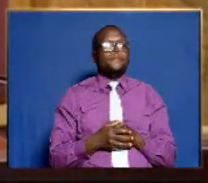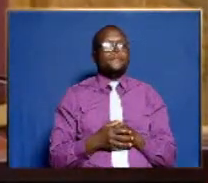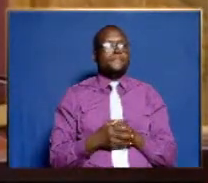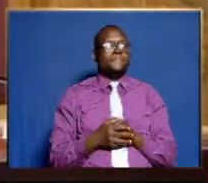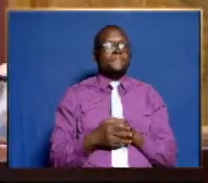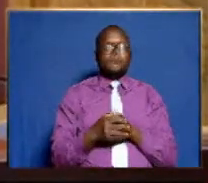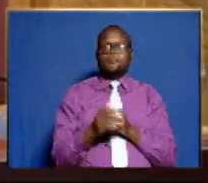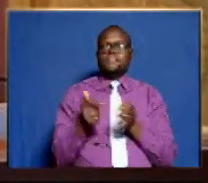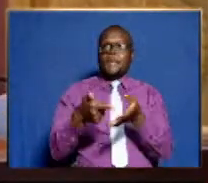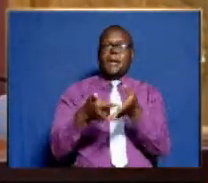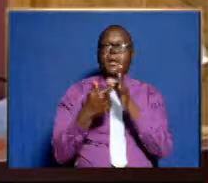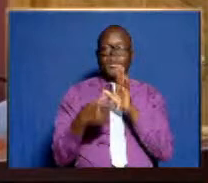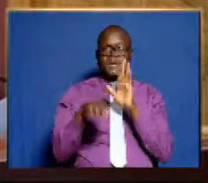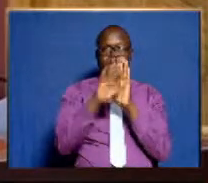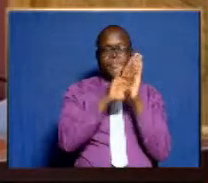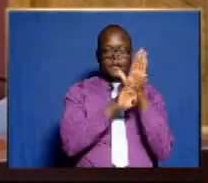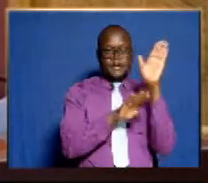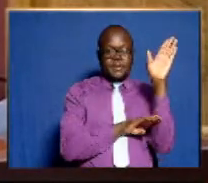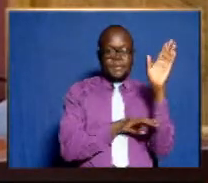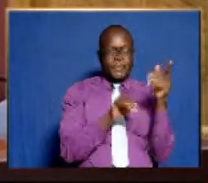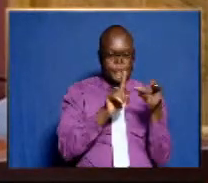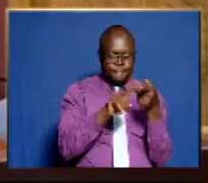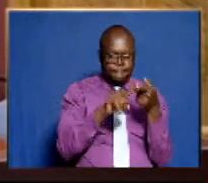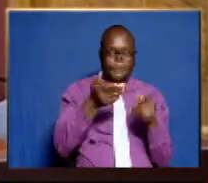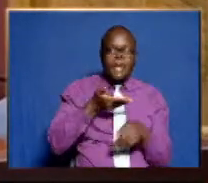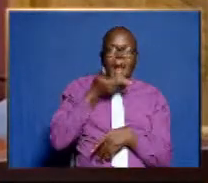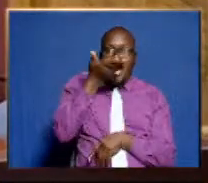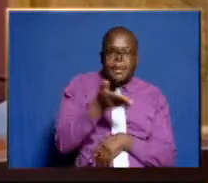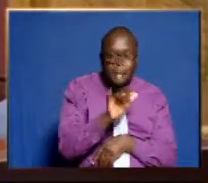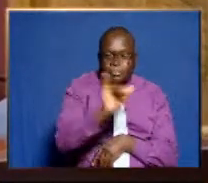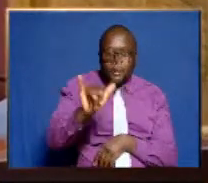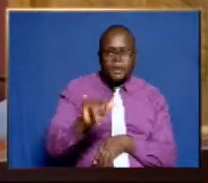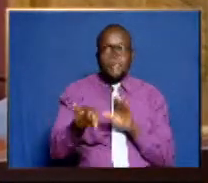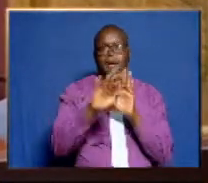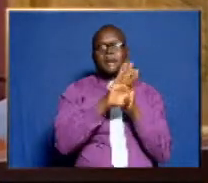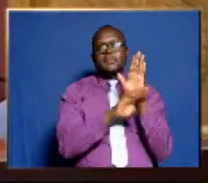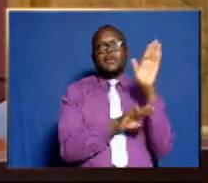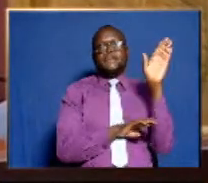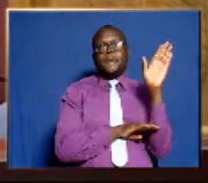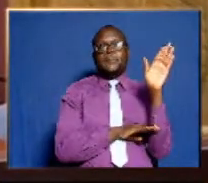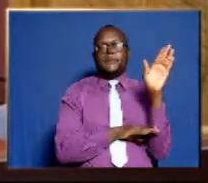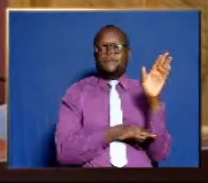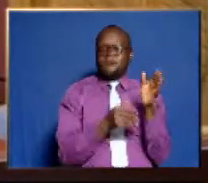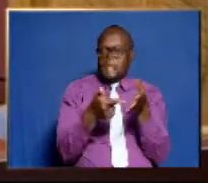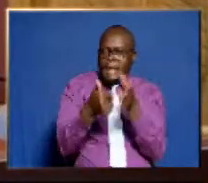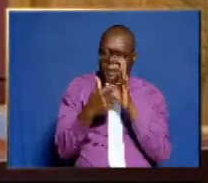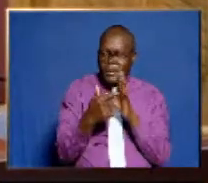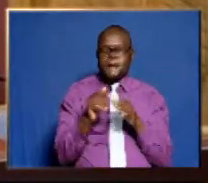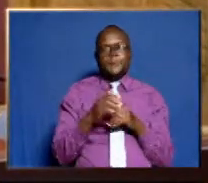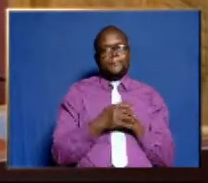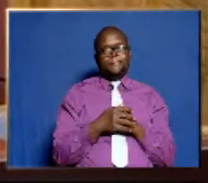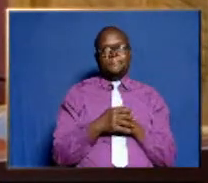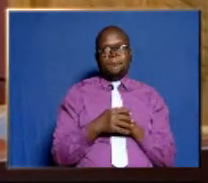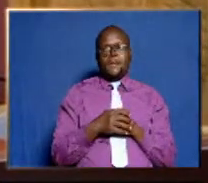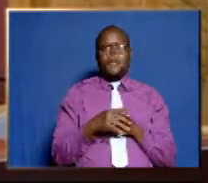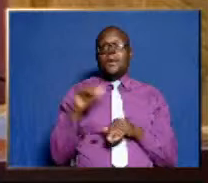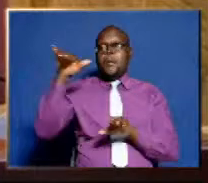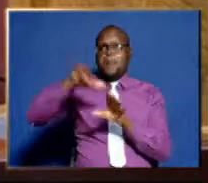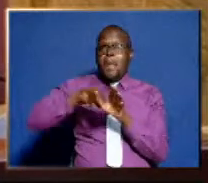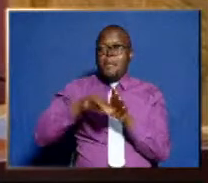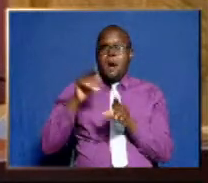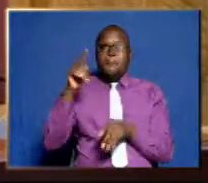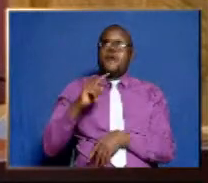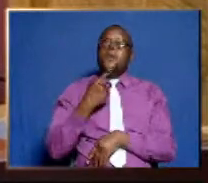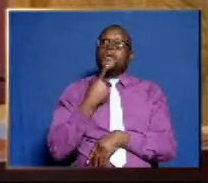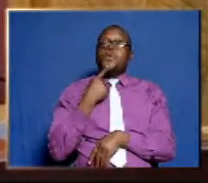request for statements and response to statements. We will start with the request, and I start with the member for